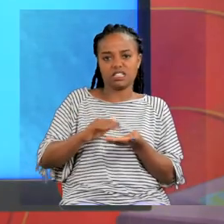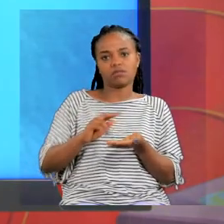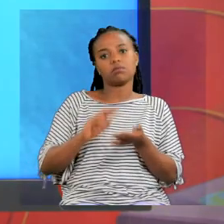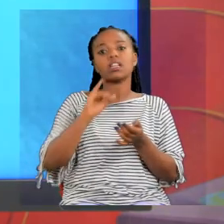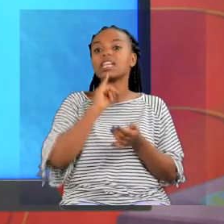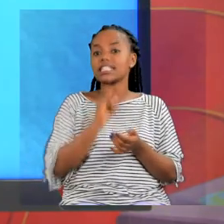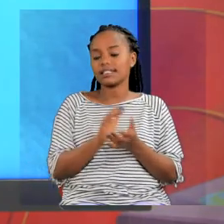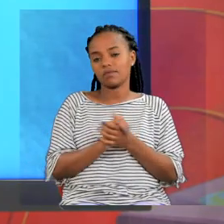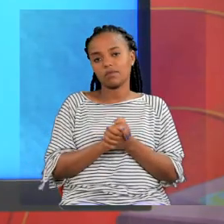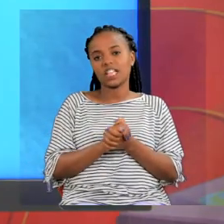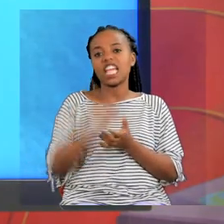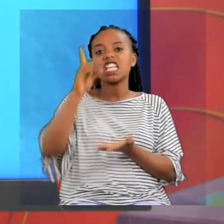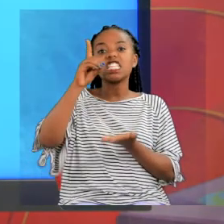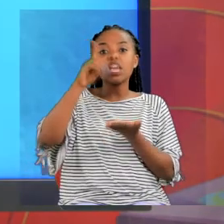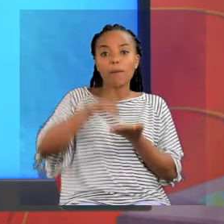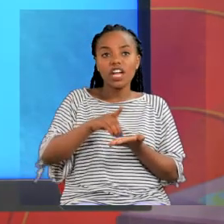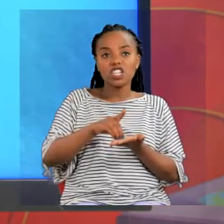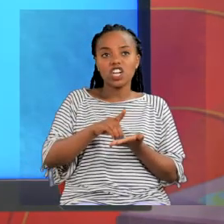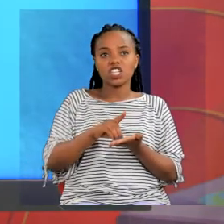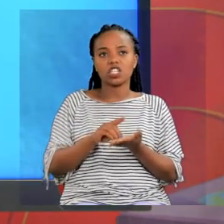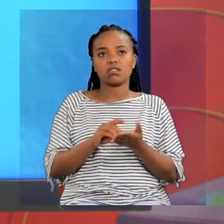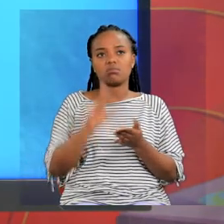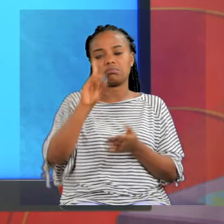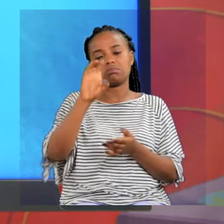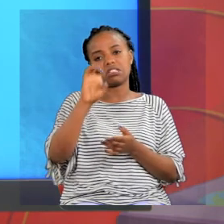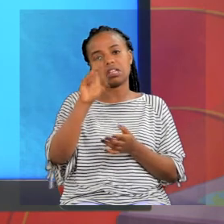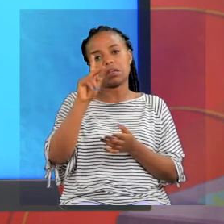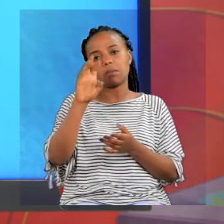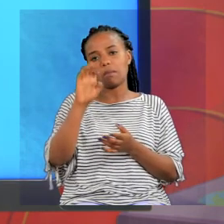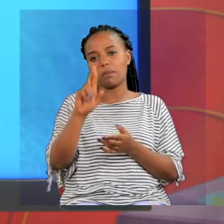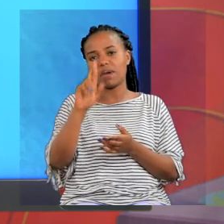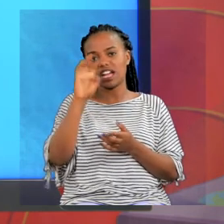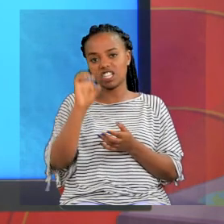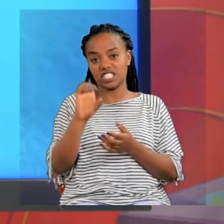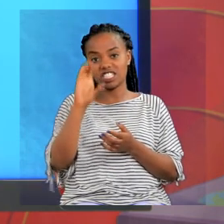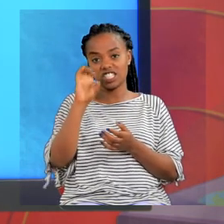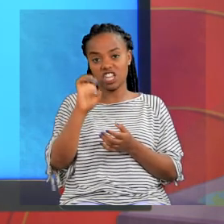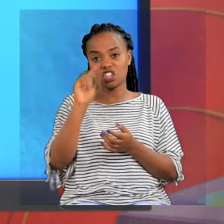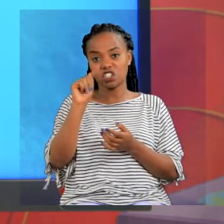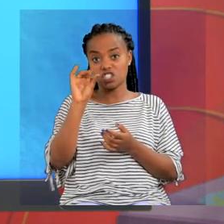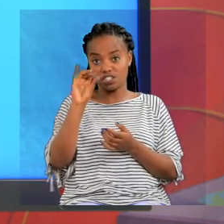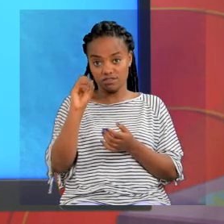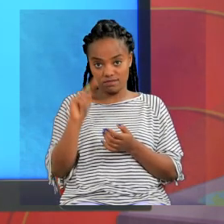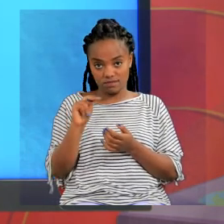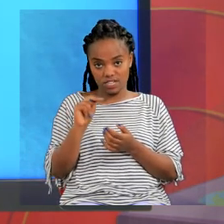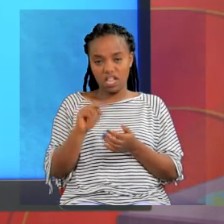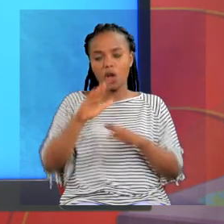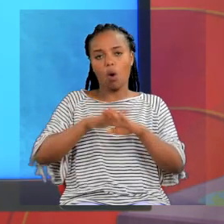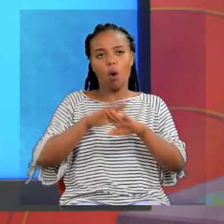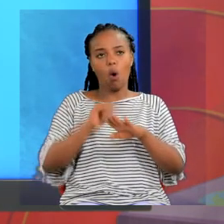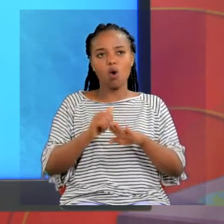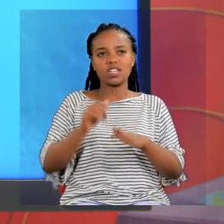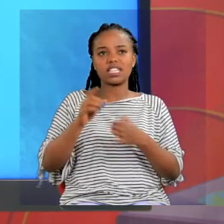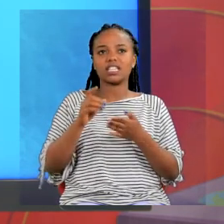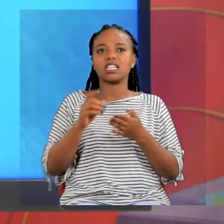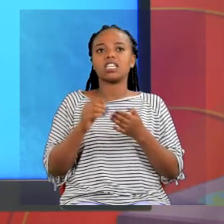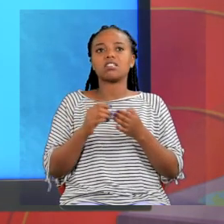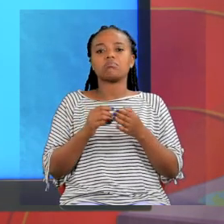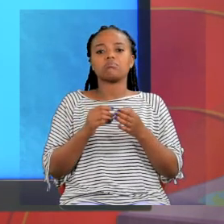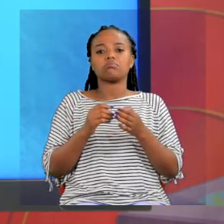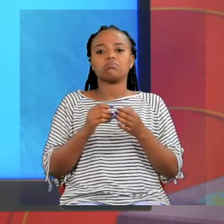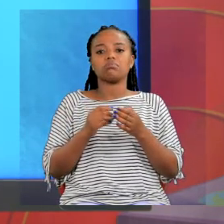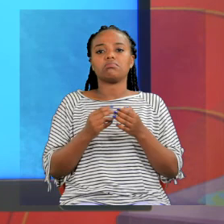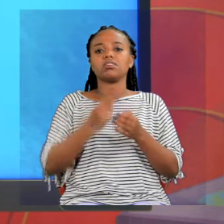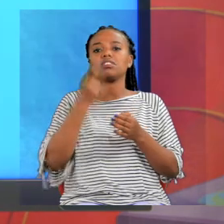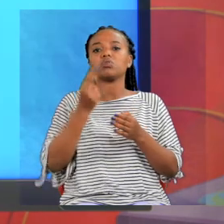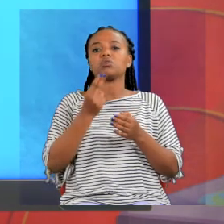Depreciation is a decrease in the usefulness of an asset with the passage of time.